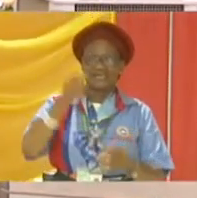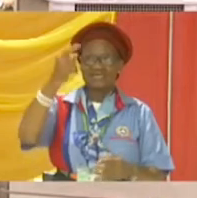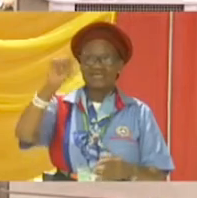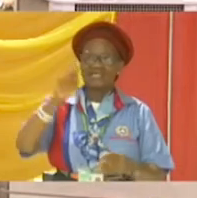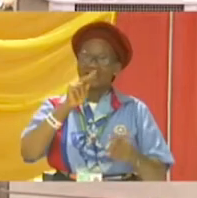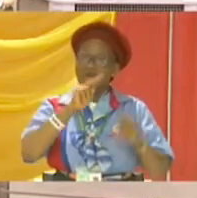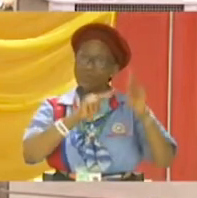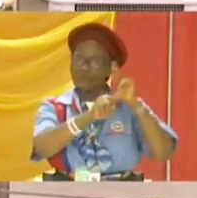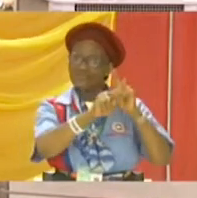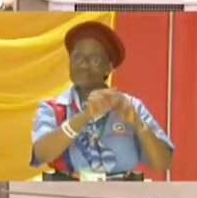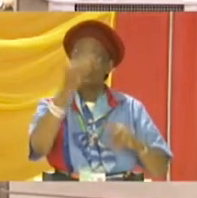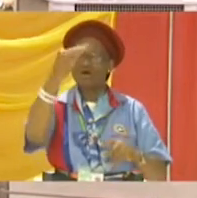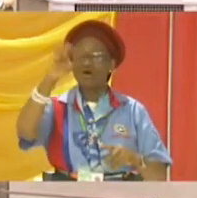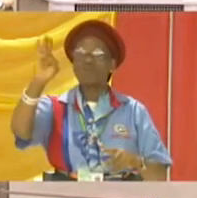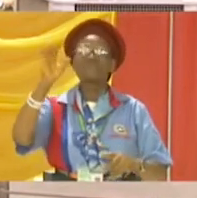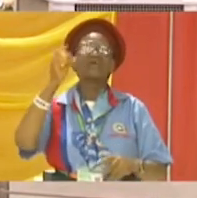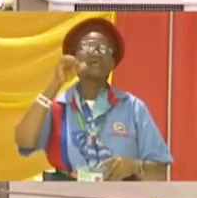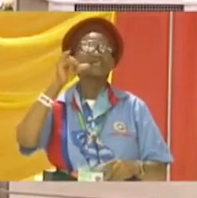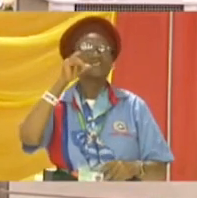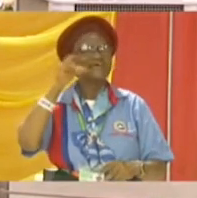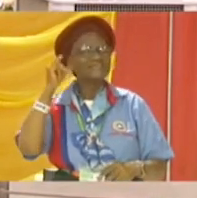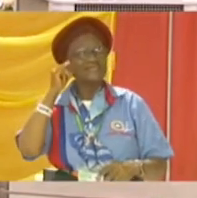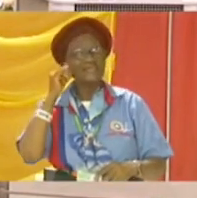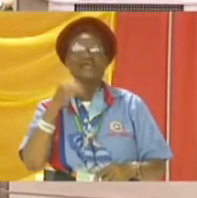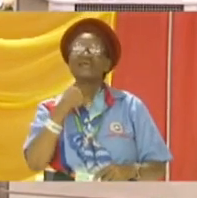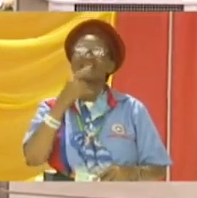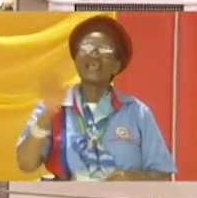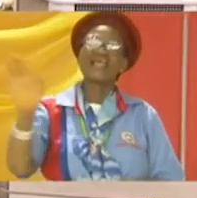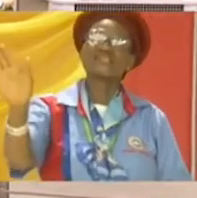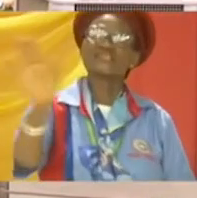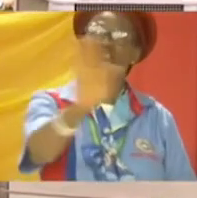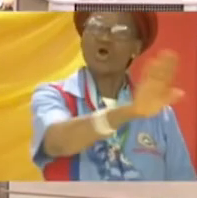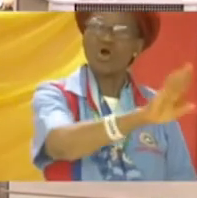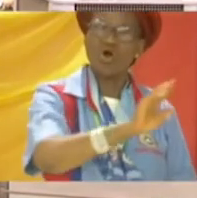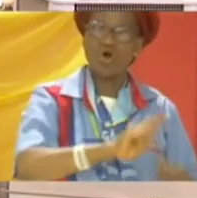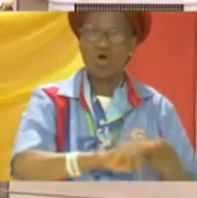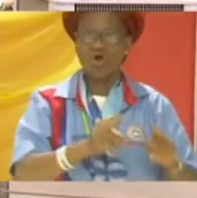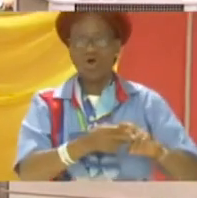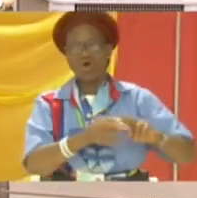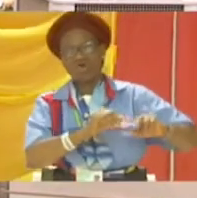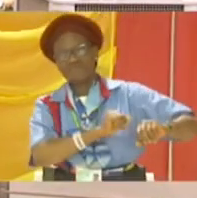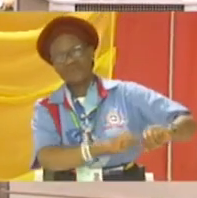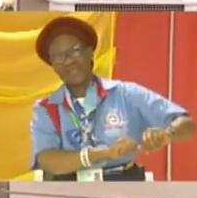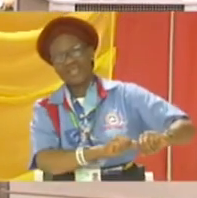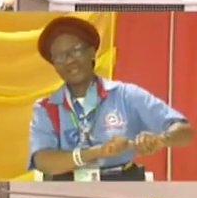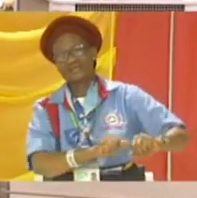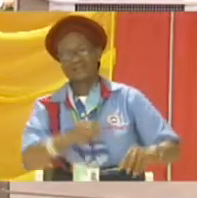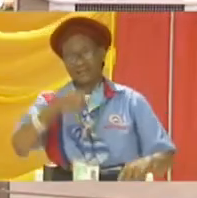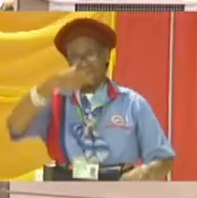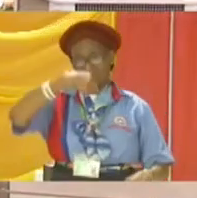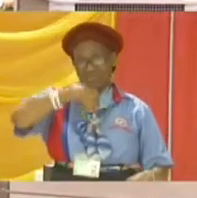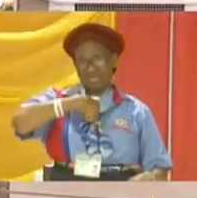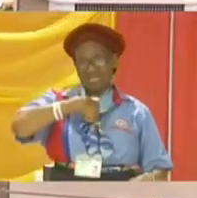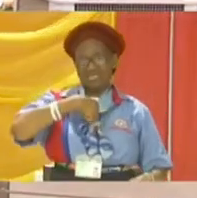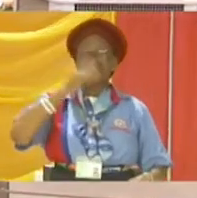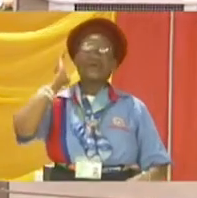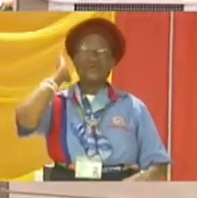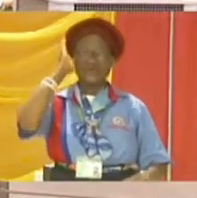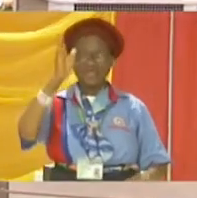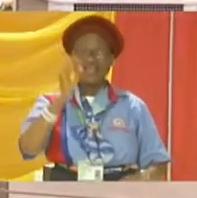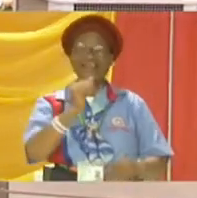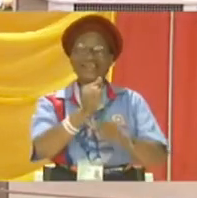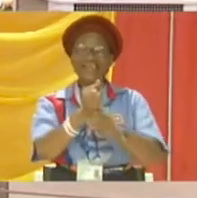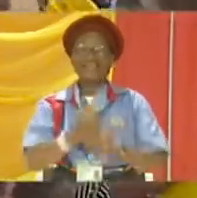yesterday. Tell your neighbor, I will get the first miracle.